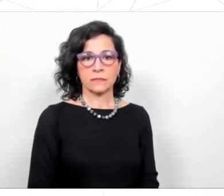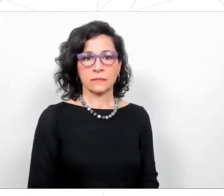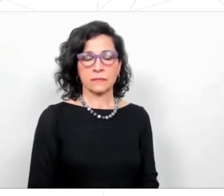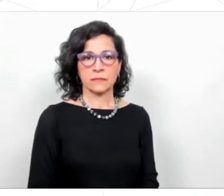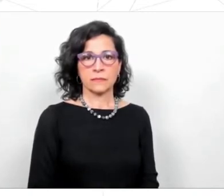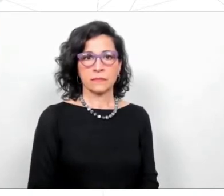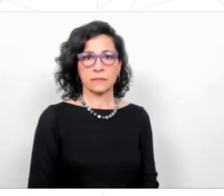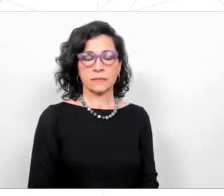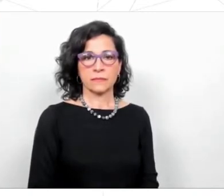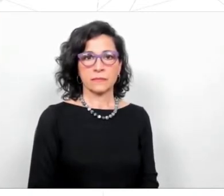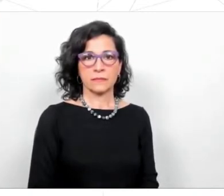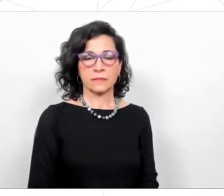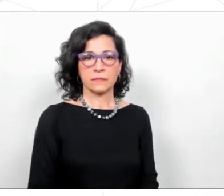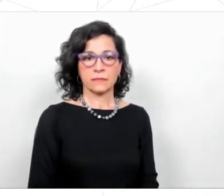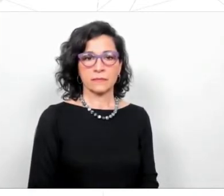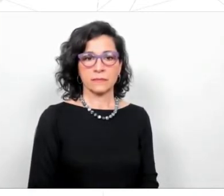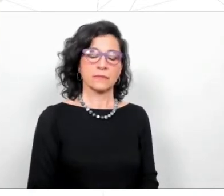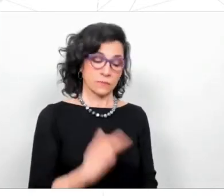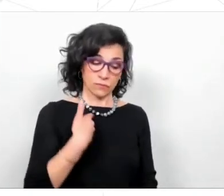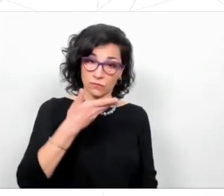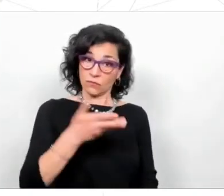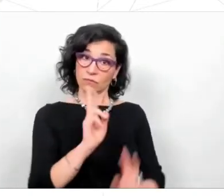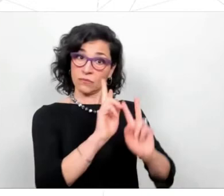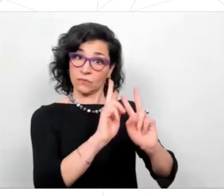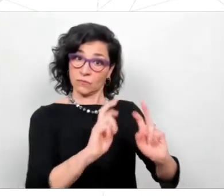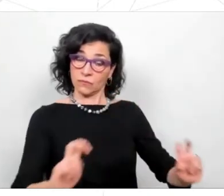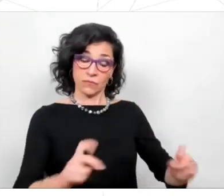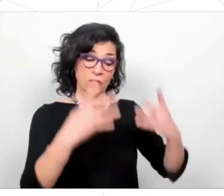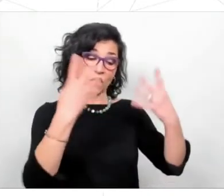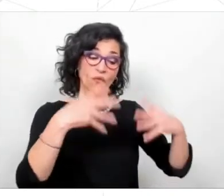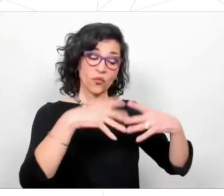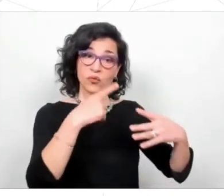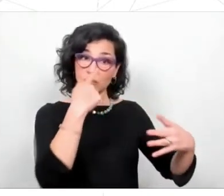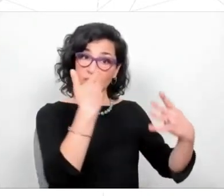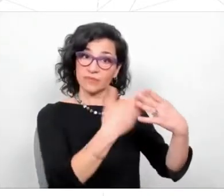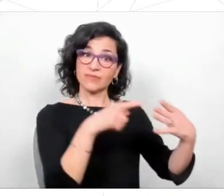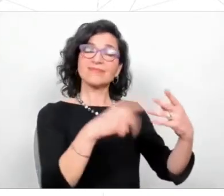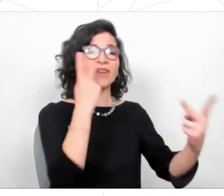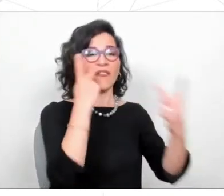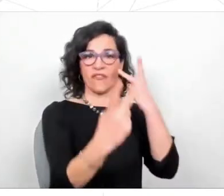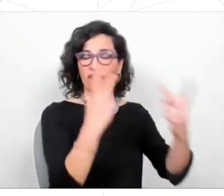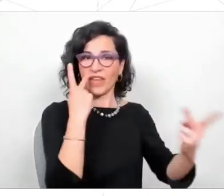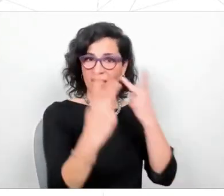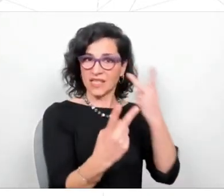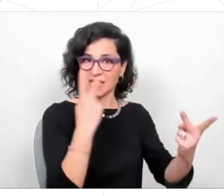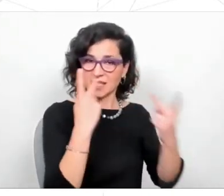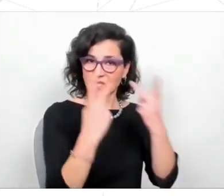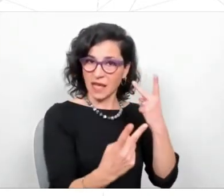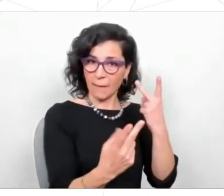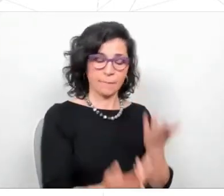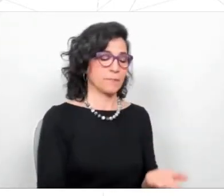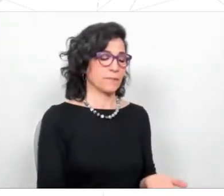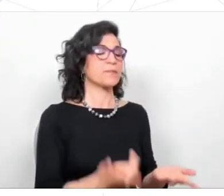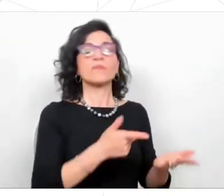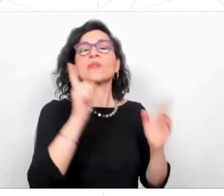So, hi. We are looking at vision-specific features here